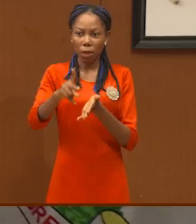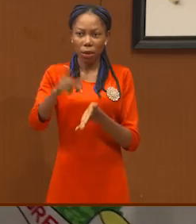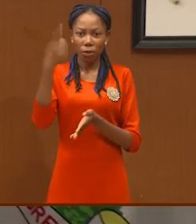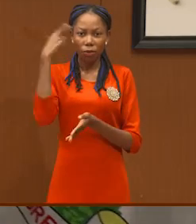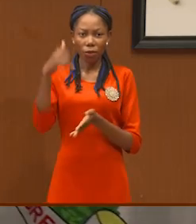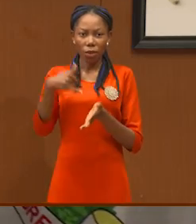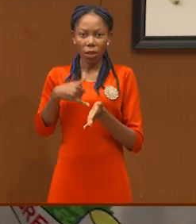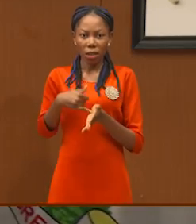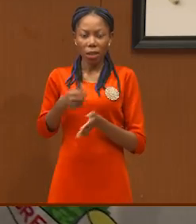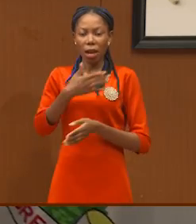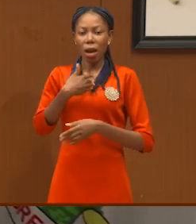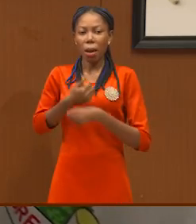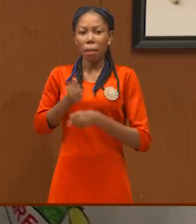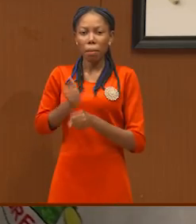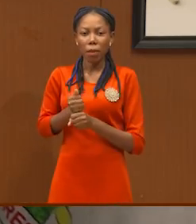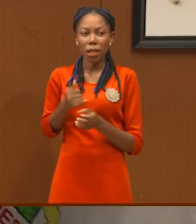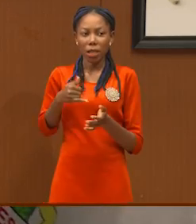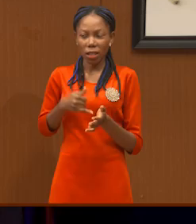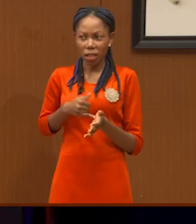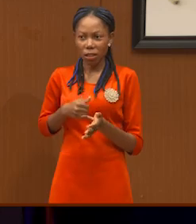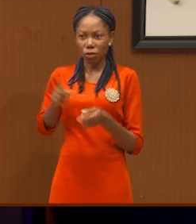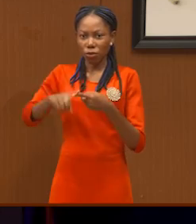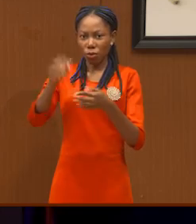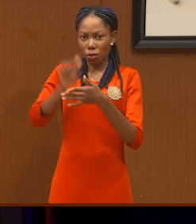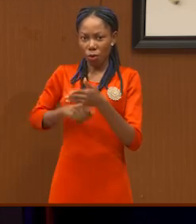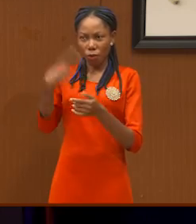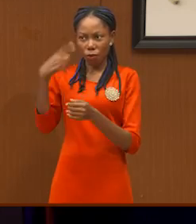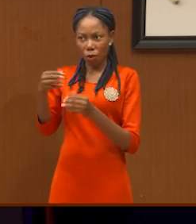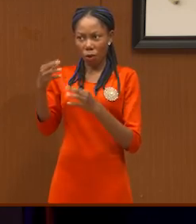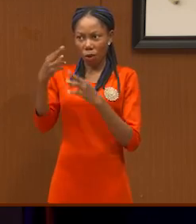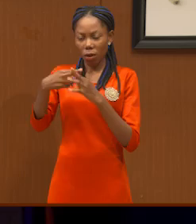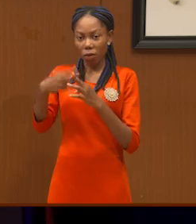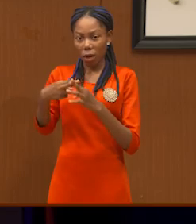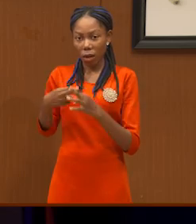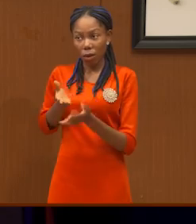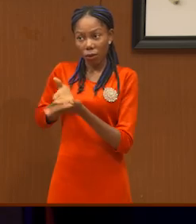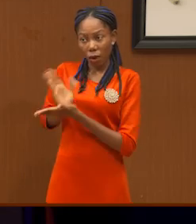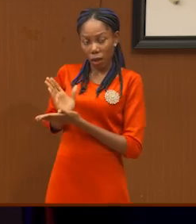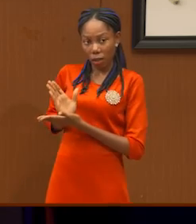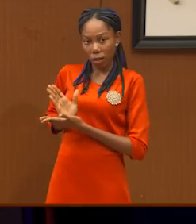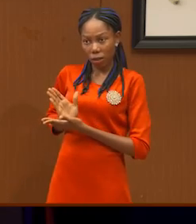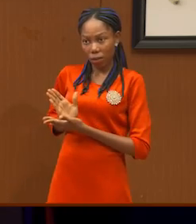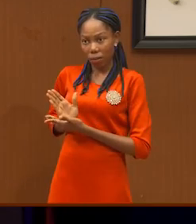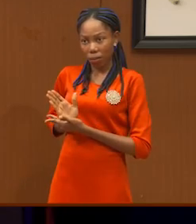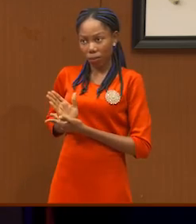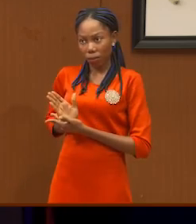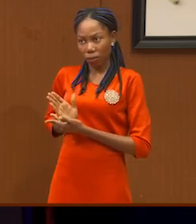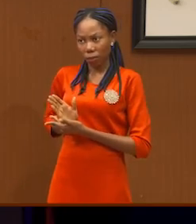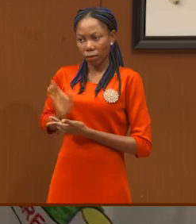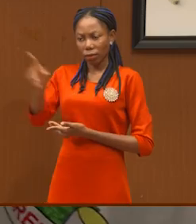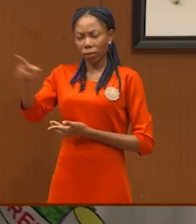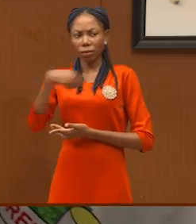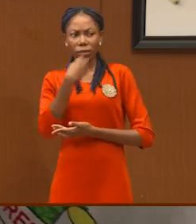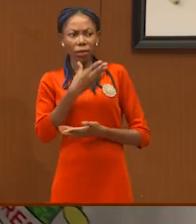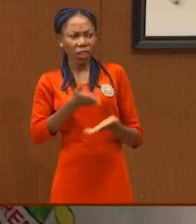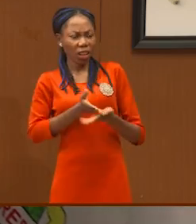eventually deducted it from their rent. From their rent. Is that correct? Is that right? That was what he told us then, yeah. You